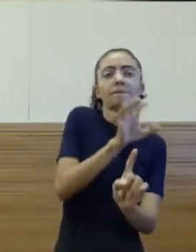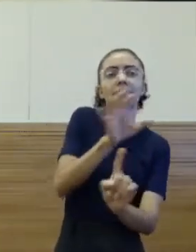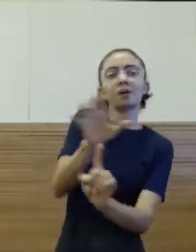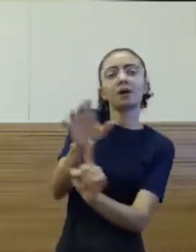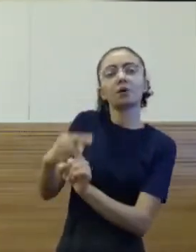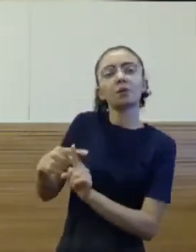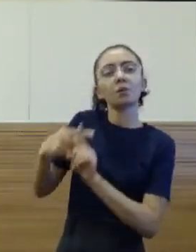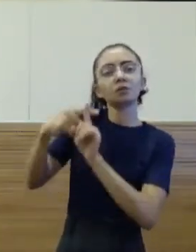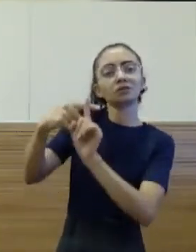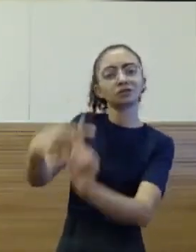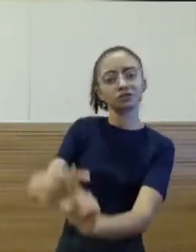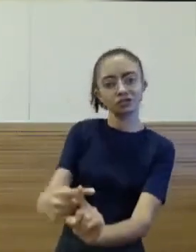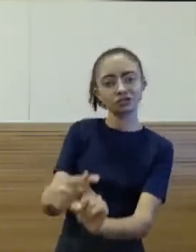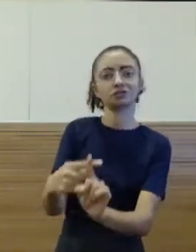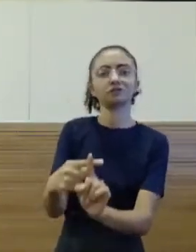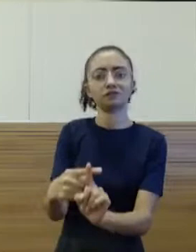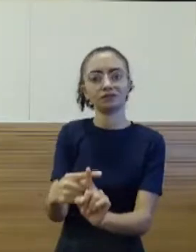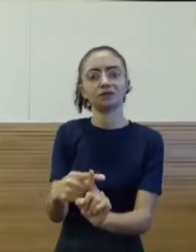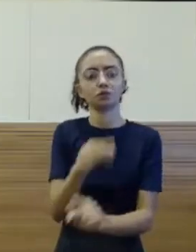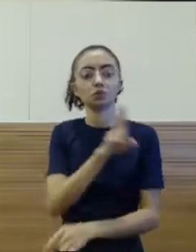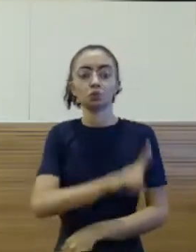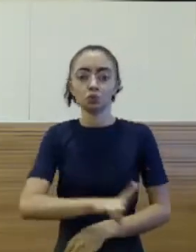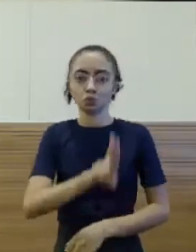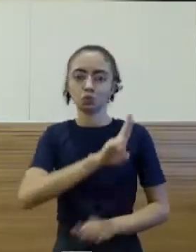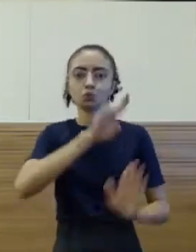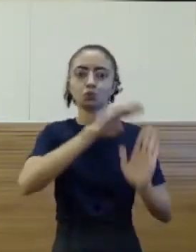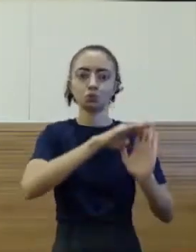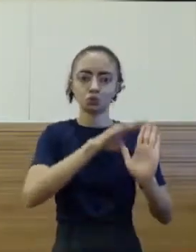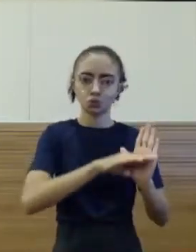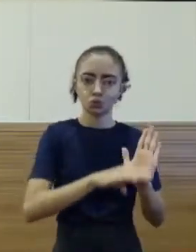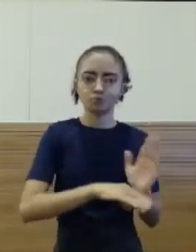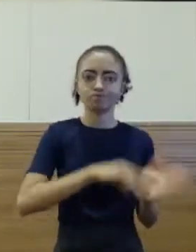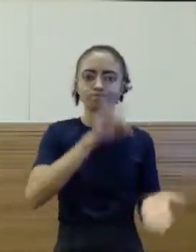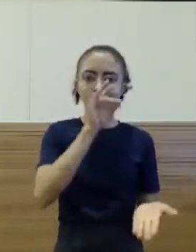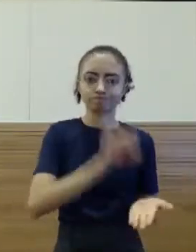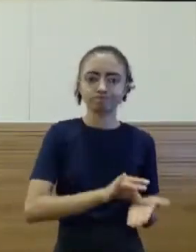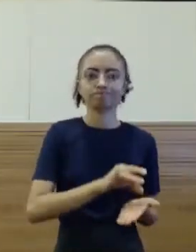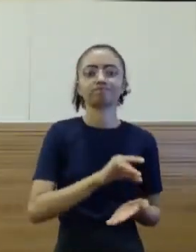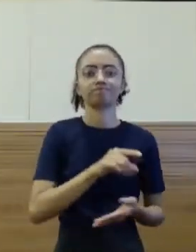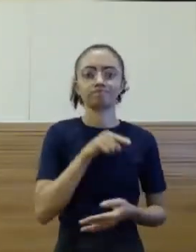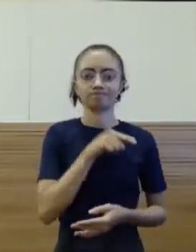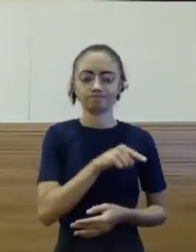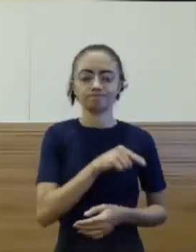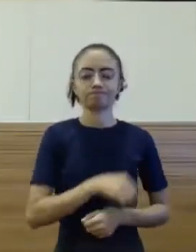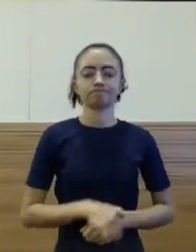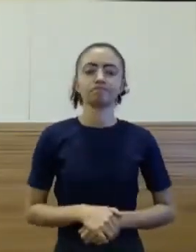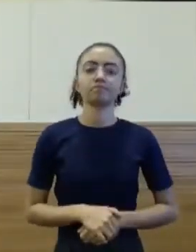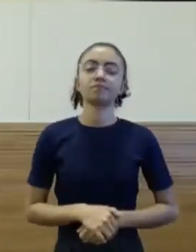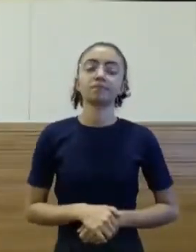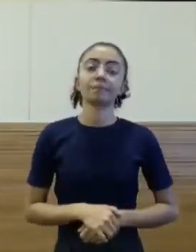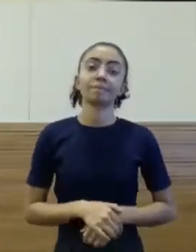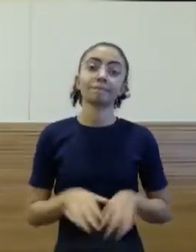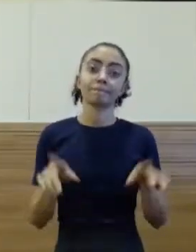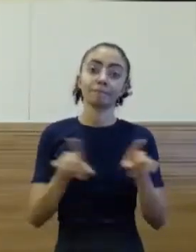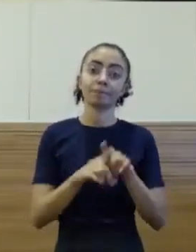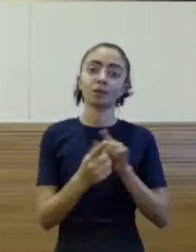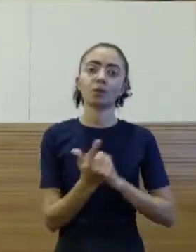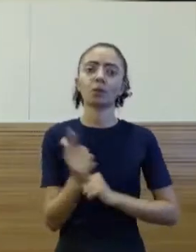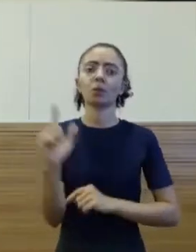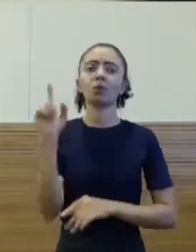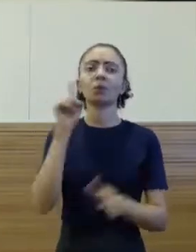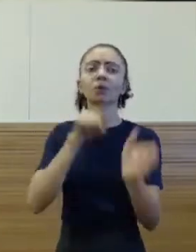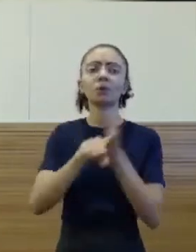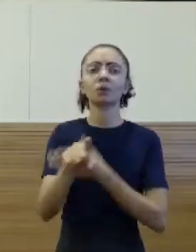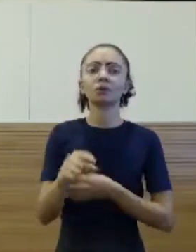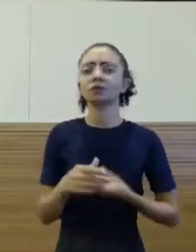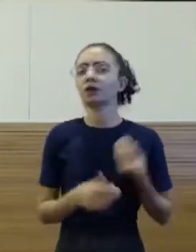impacts of the implementation of the guides from the moment they are implemented. And another question